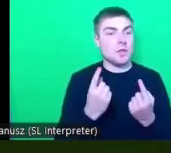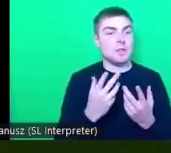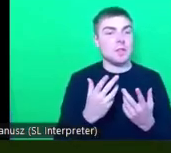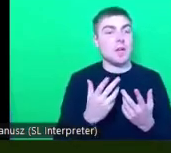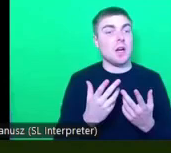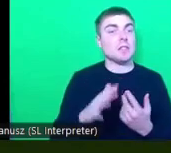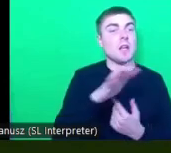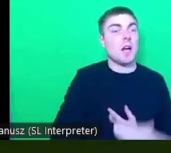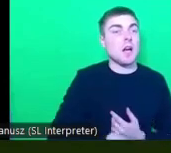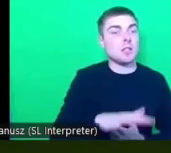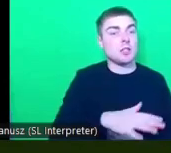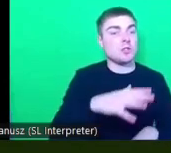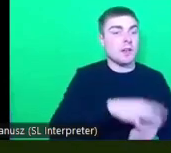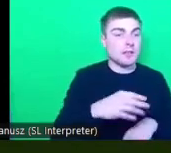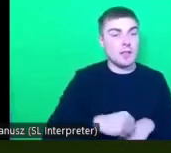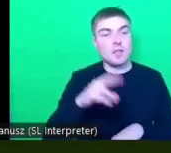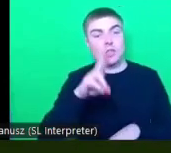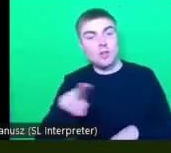red. So the harvest do